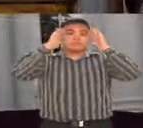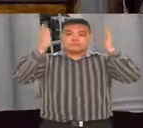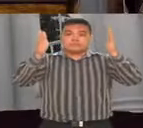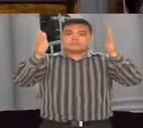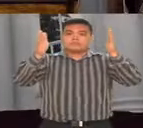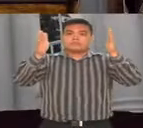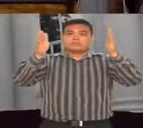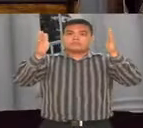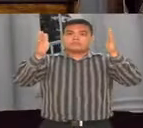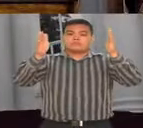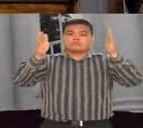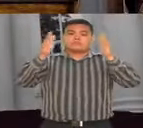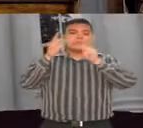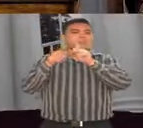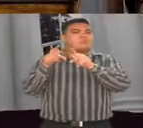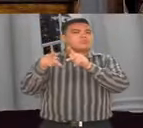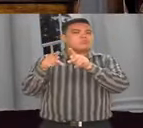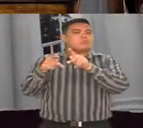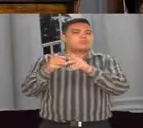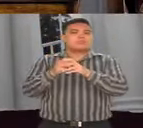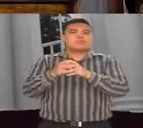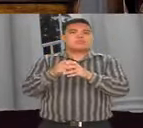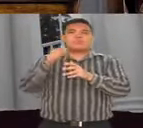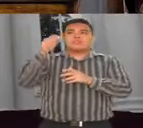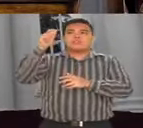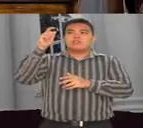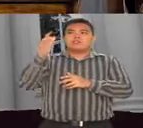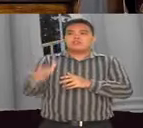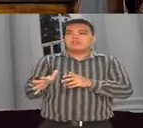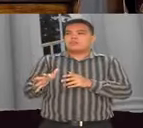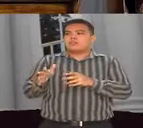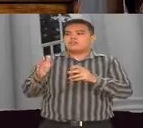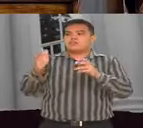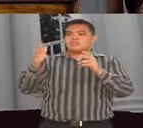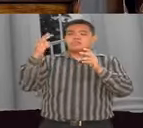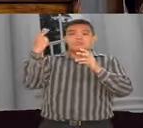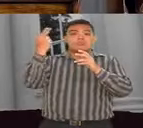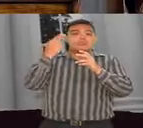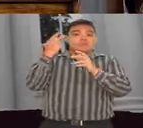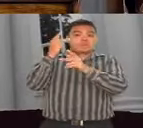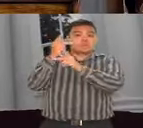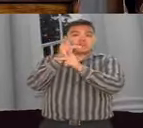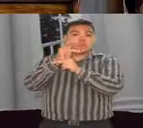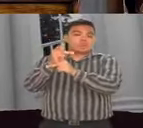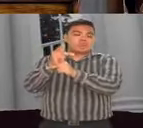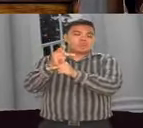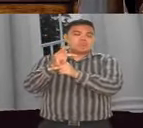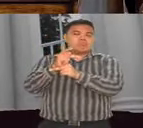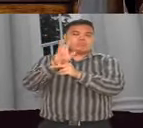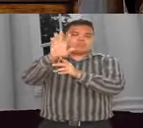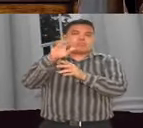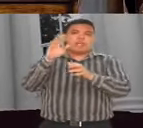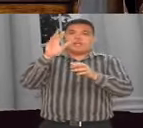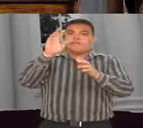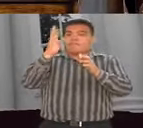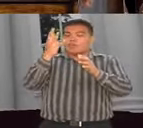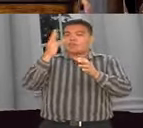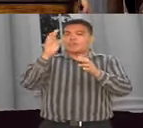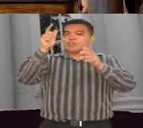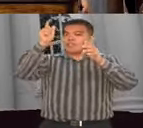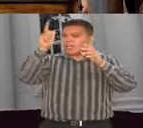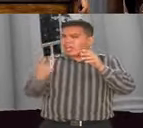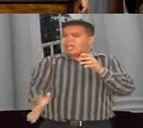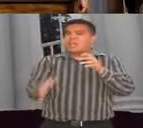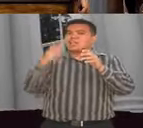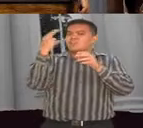God uses cautious people. Now, Here, God is preparing the army for